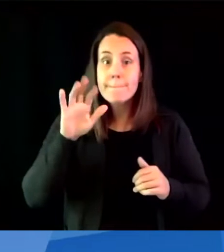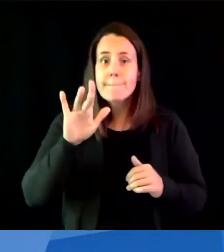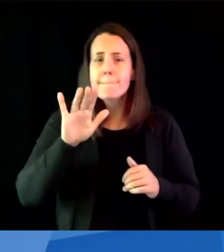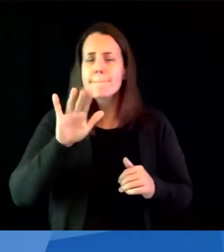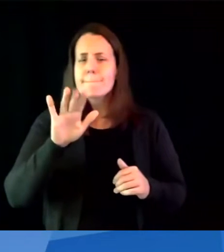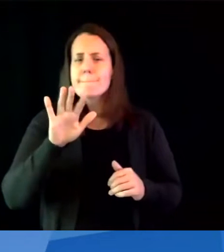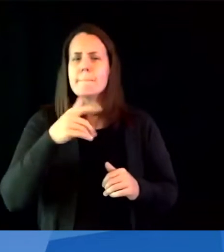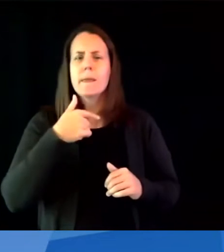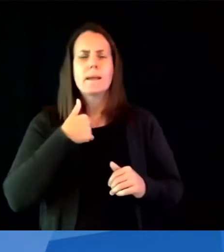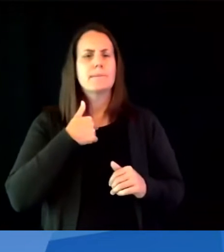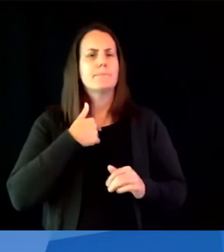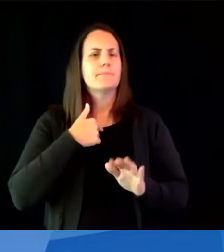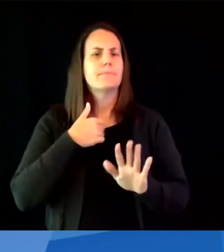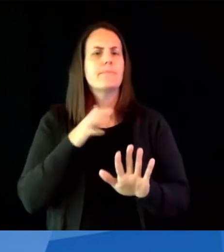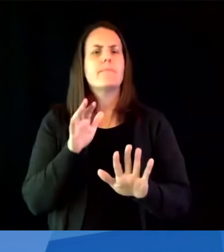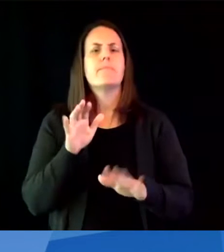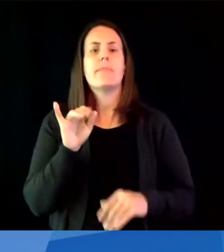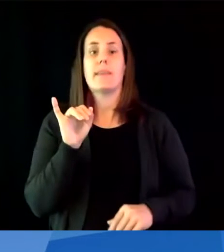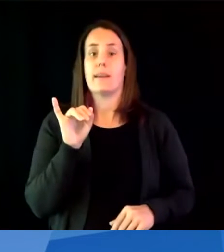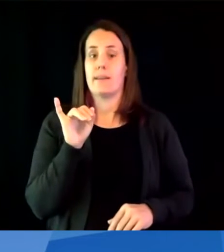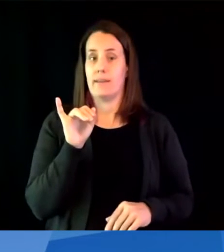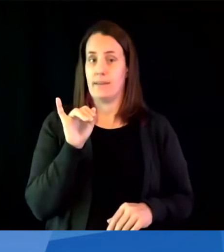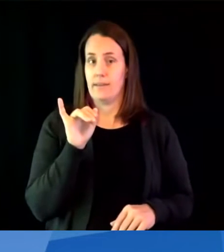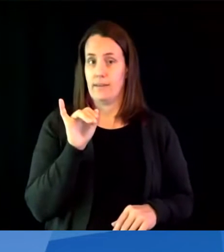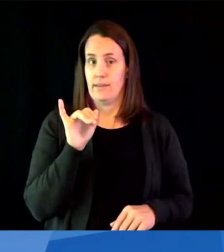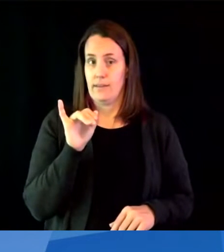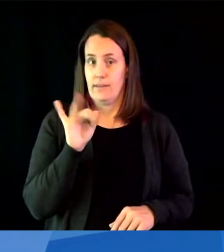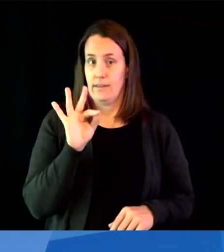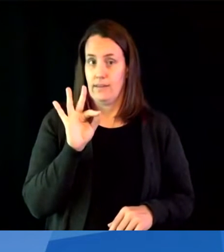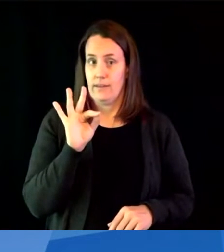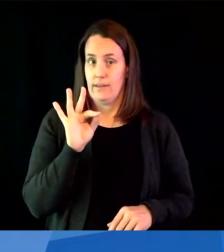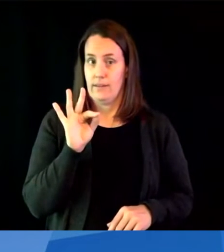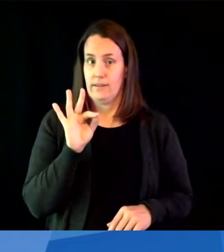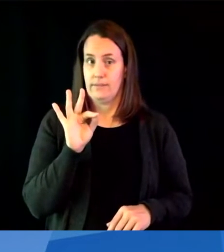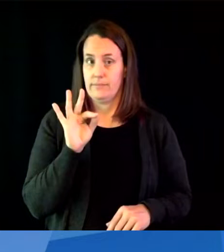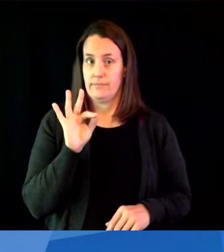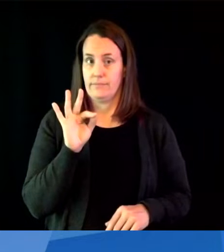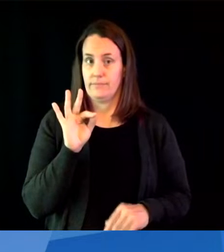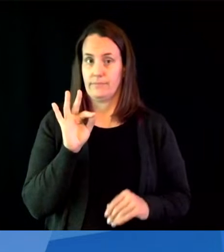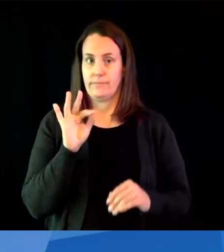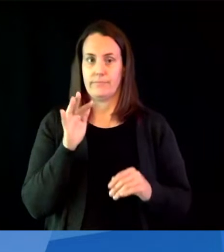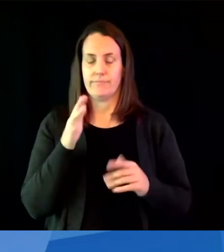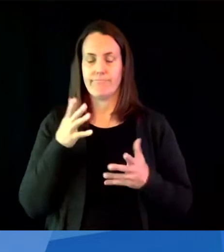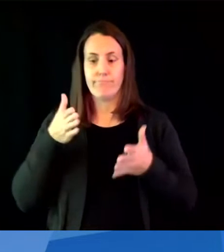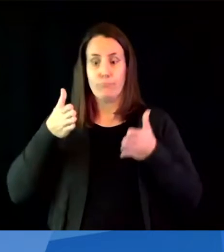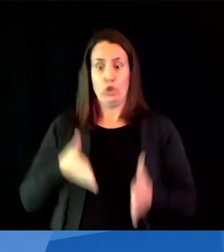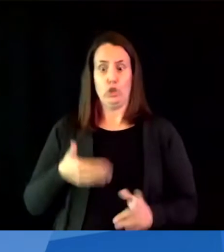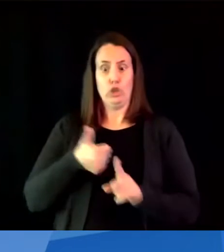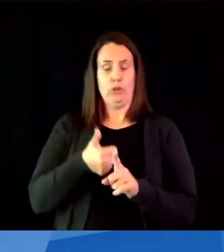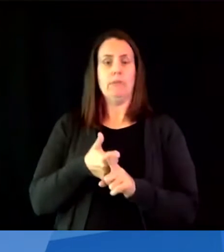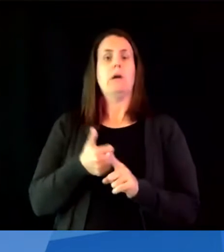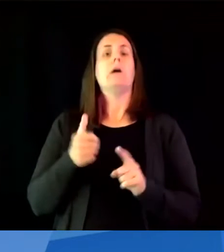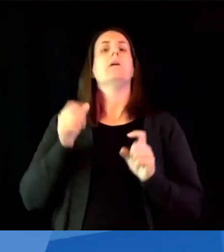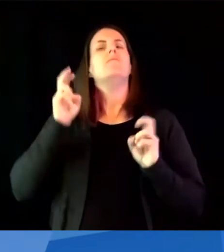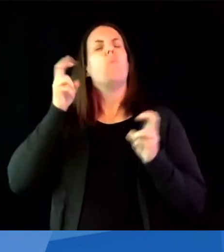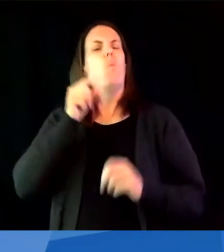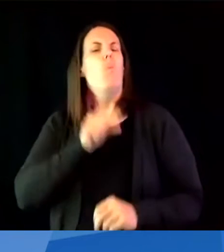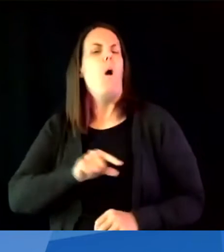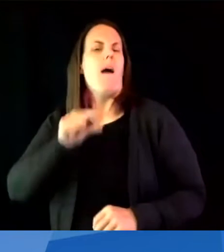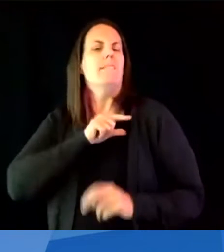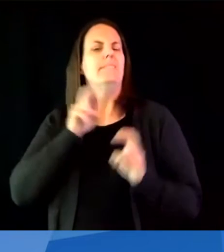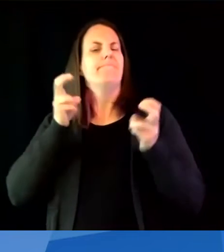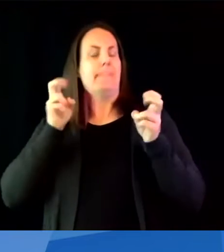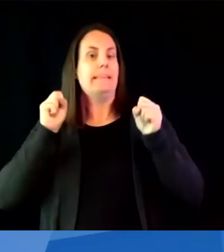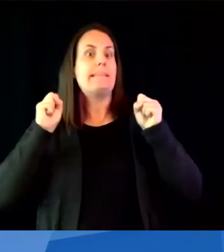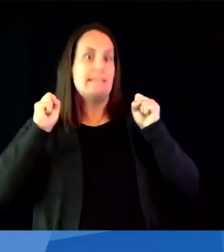somebody qualifies or is eligible, I think was the term that you used. And you did talk about kind of what stage they're in, but can